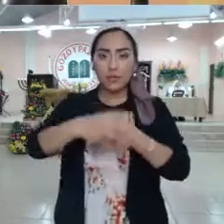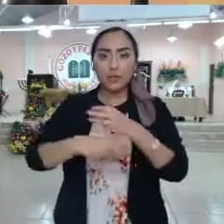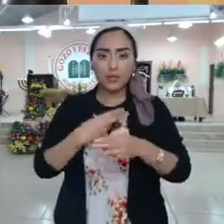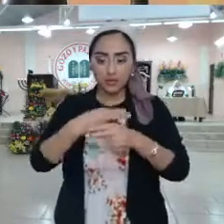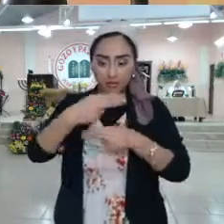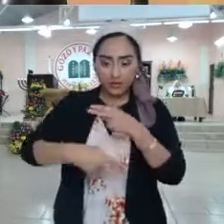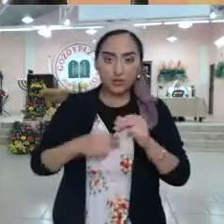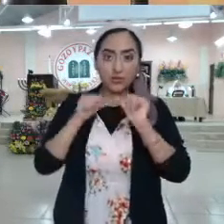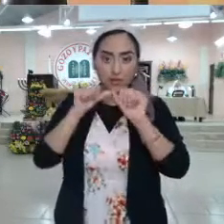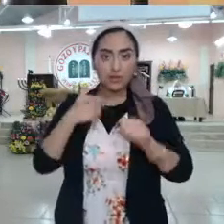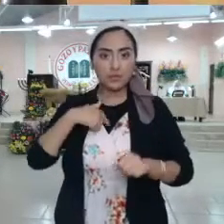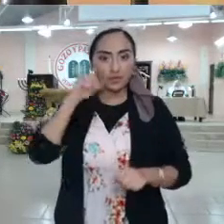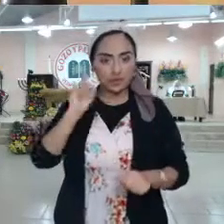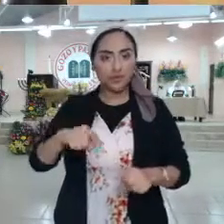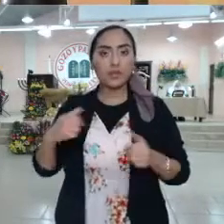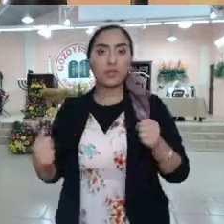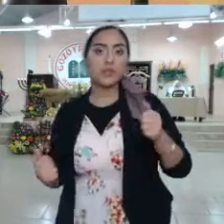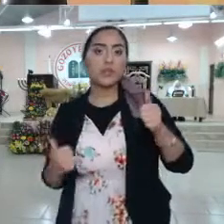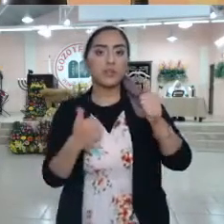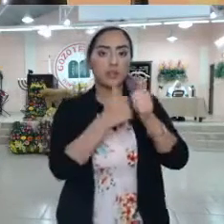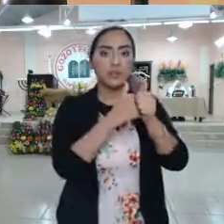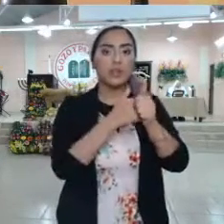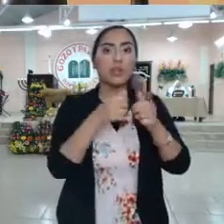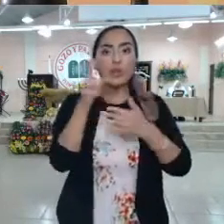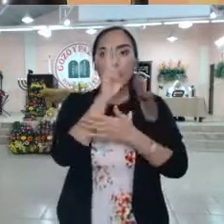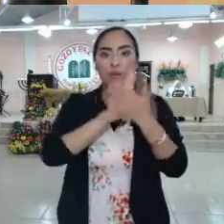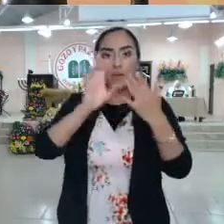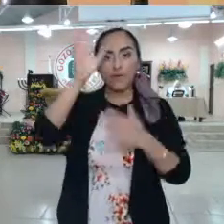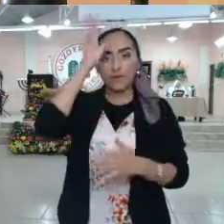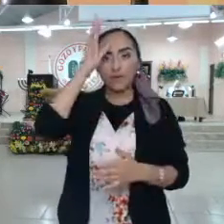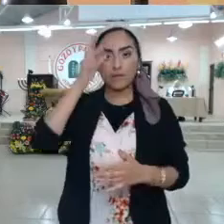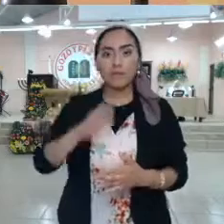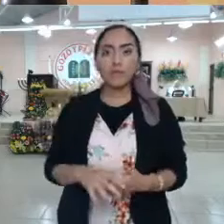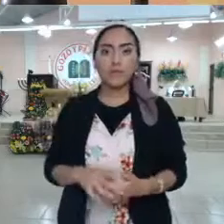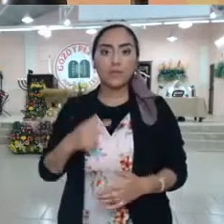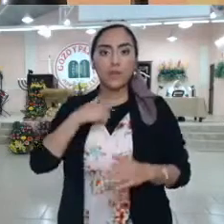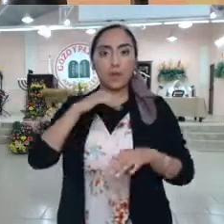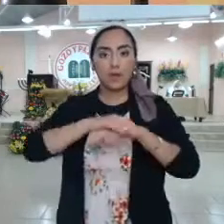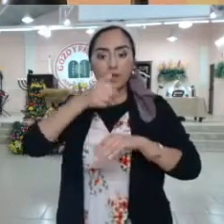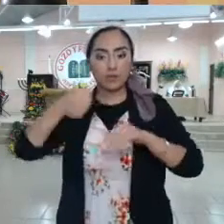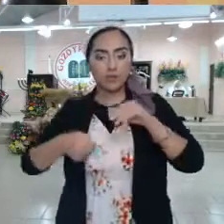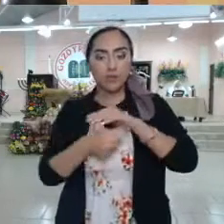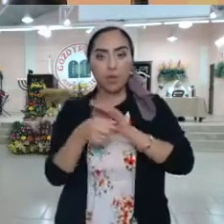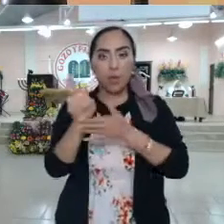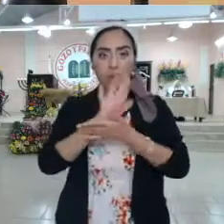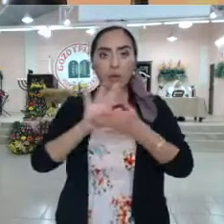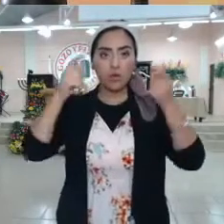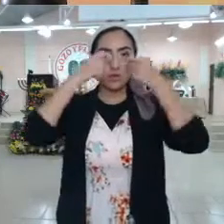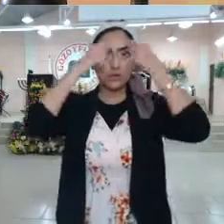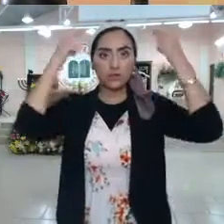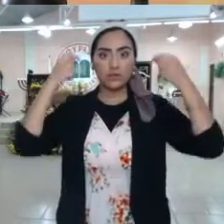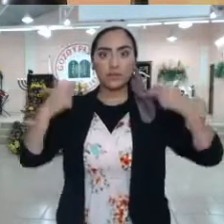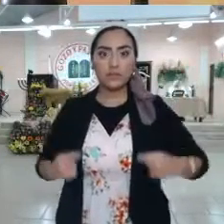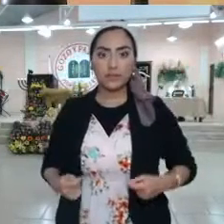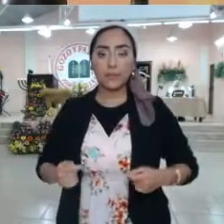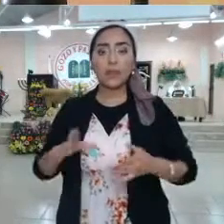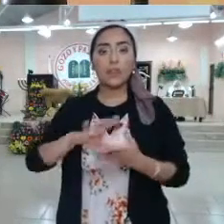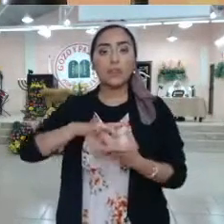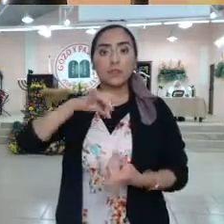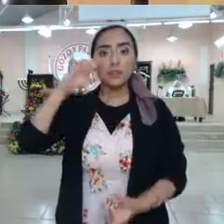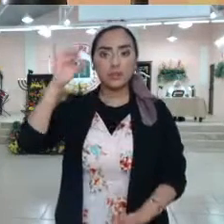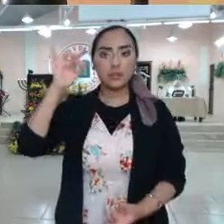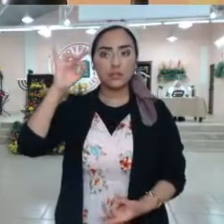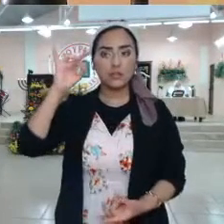and the galaxies to keep going. We have to be in the Almighty's side, is just to say like that, covered by His holy talent.